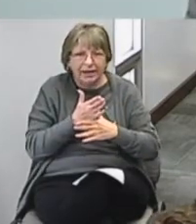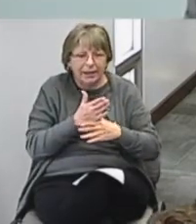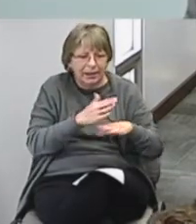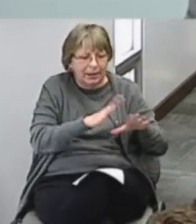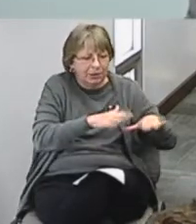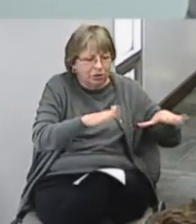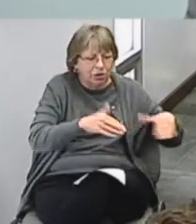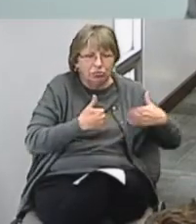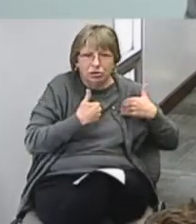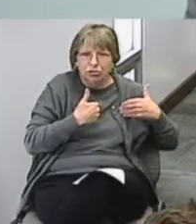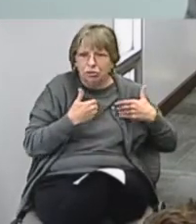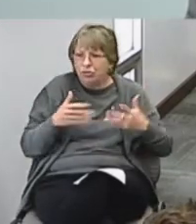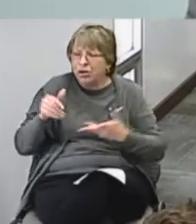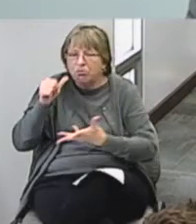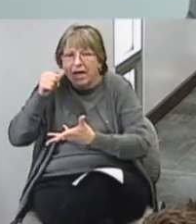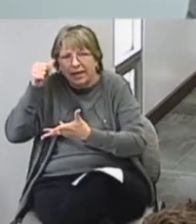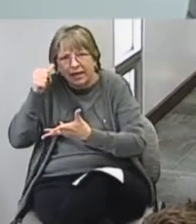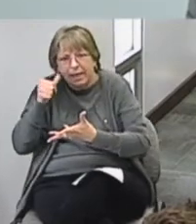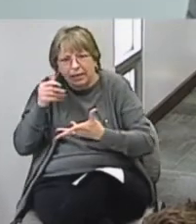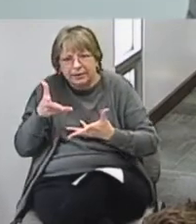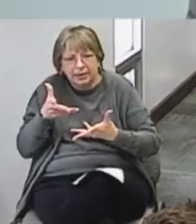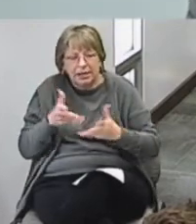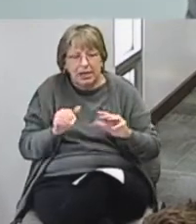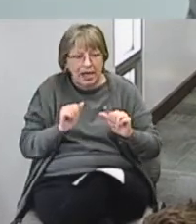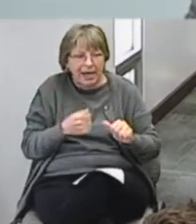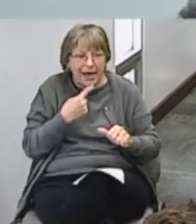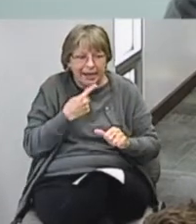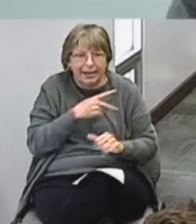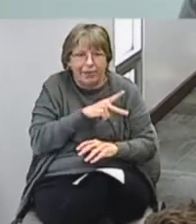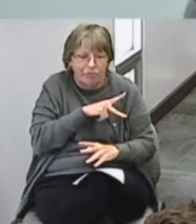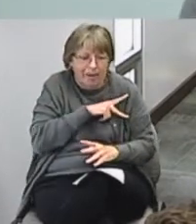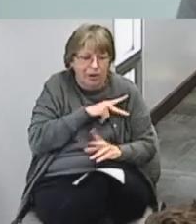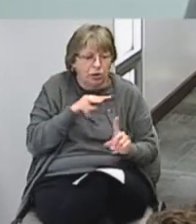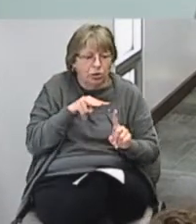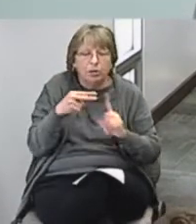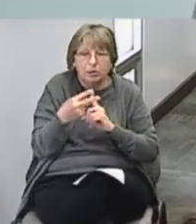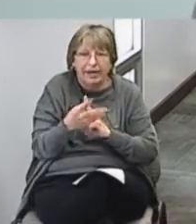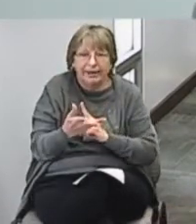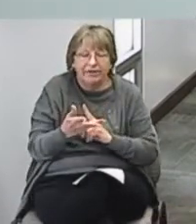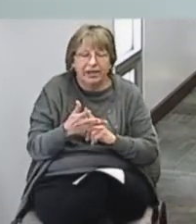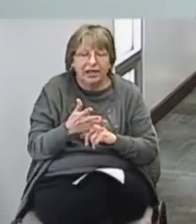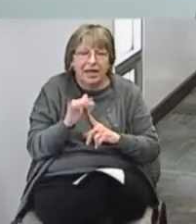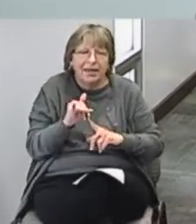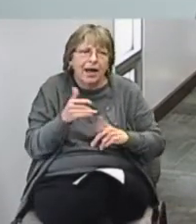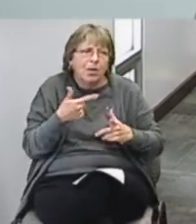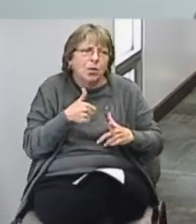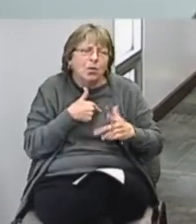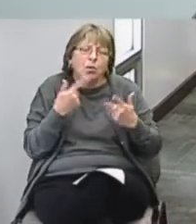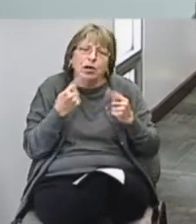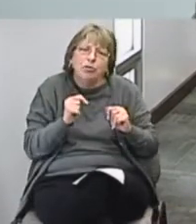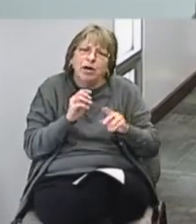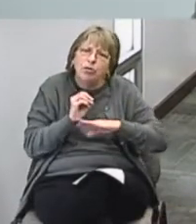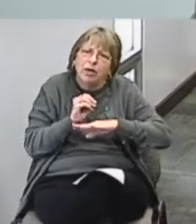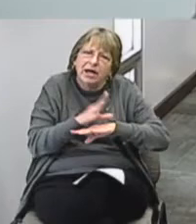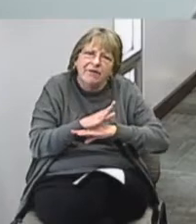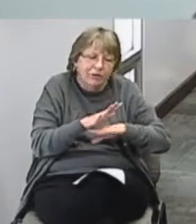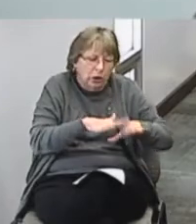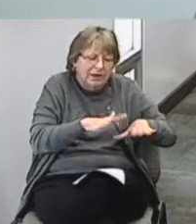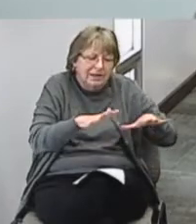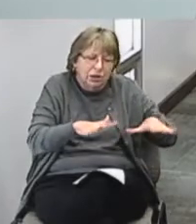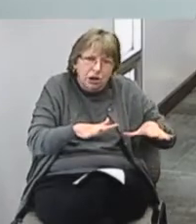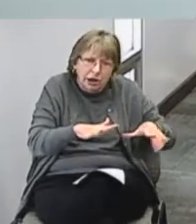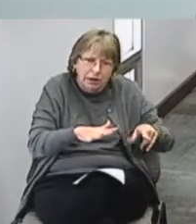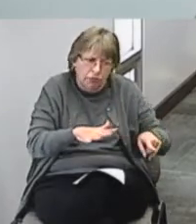and I can tell you from my personal viewpoint, we try to influence the children and youth